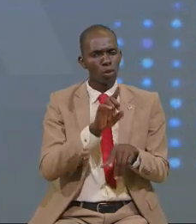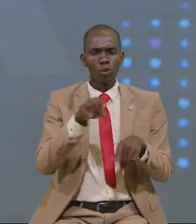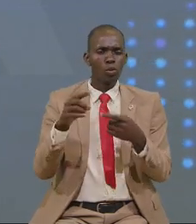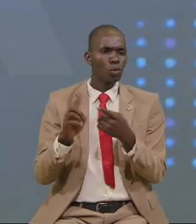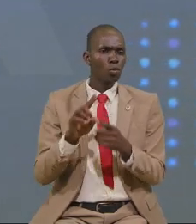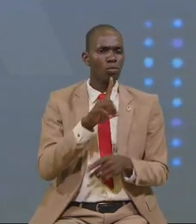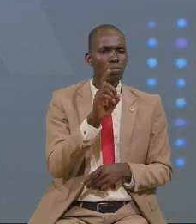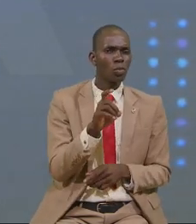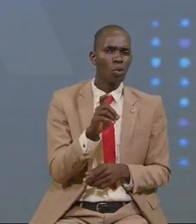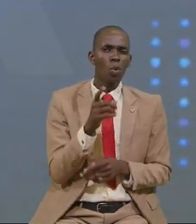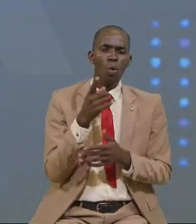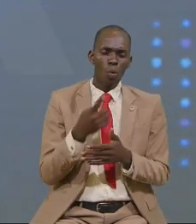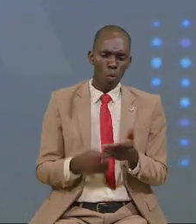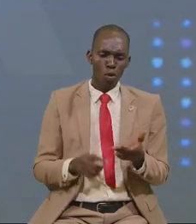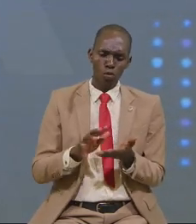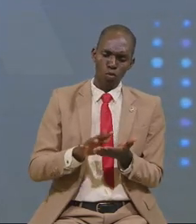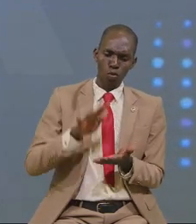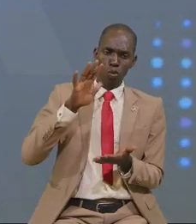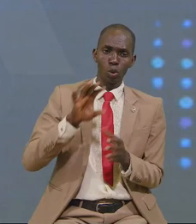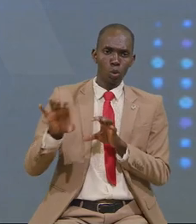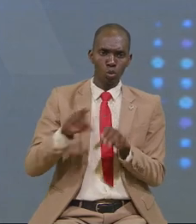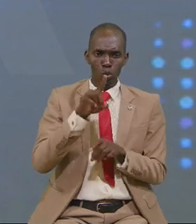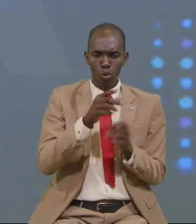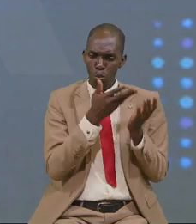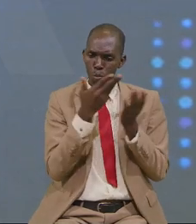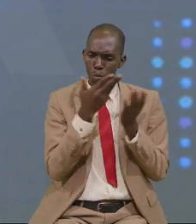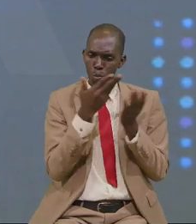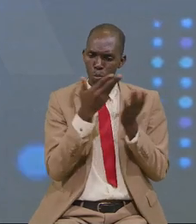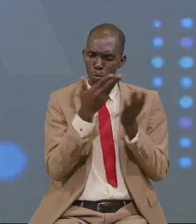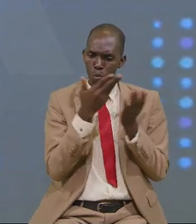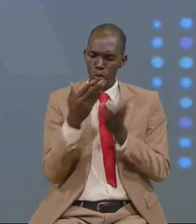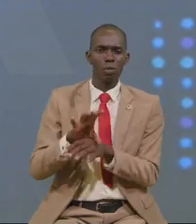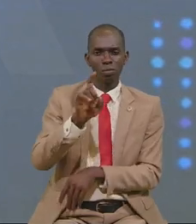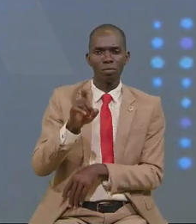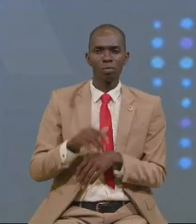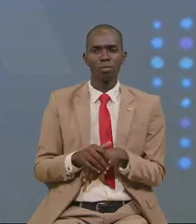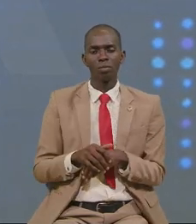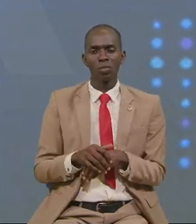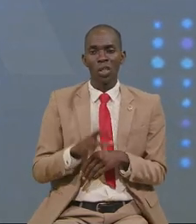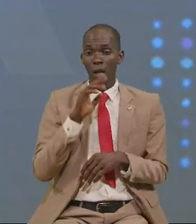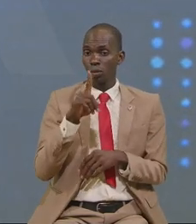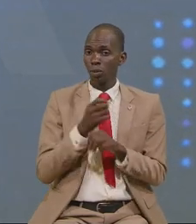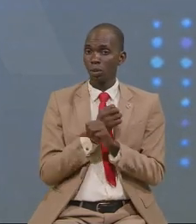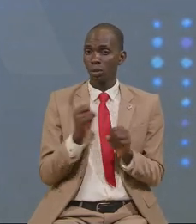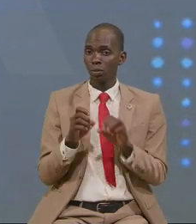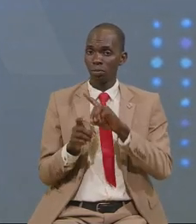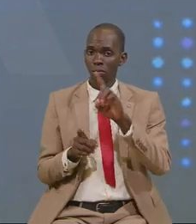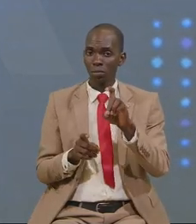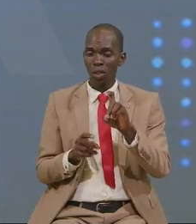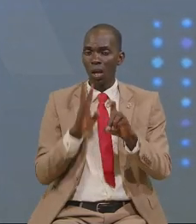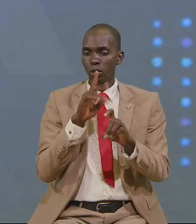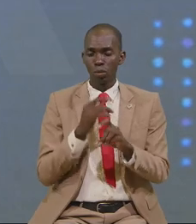glory do you bring to that church? Are you saved? Are you born